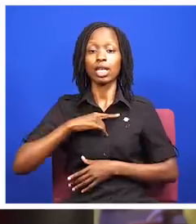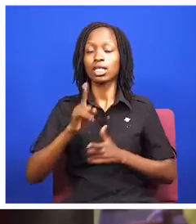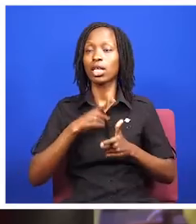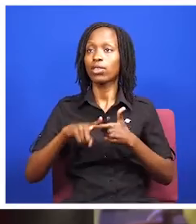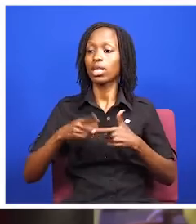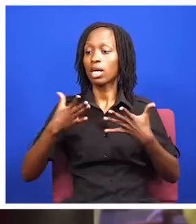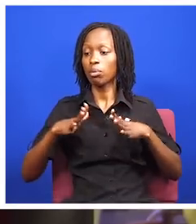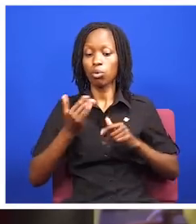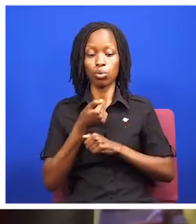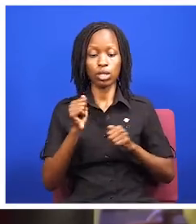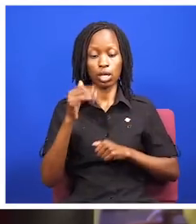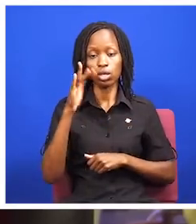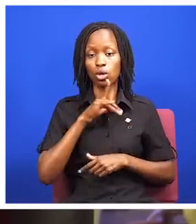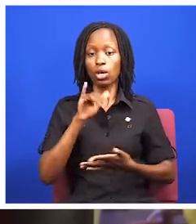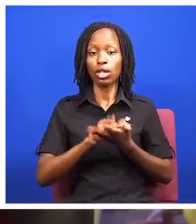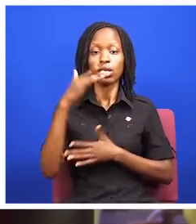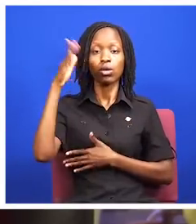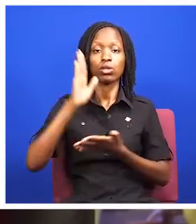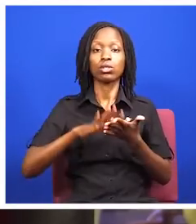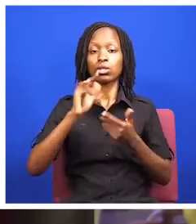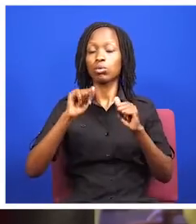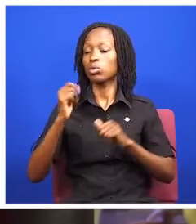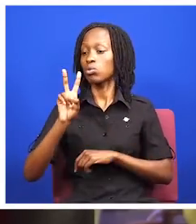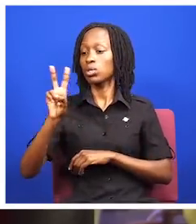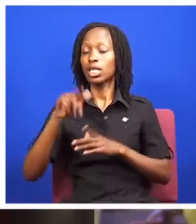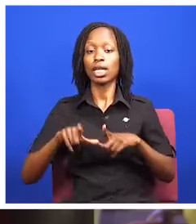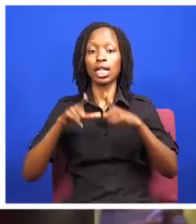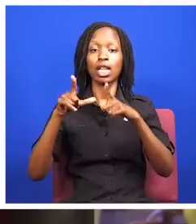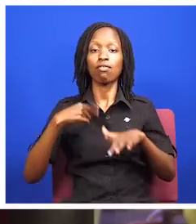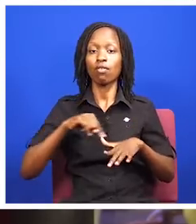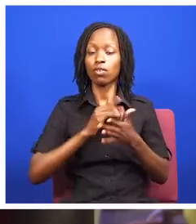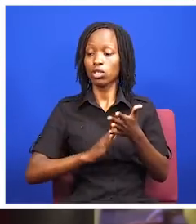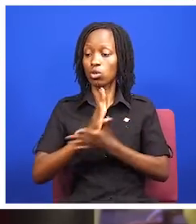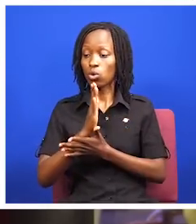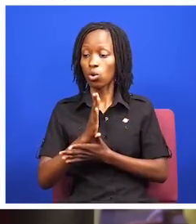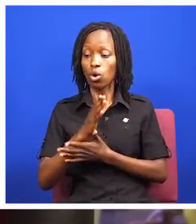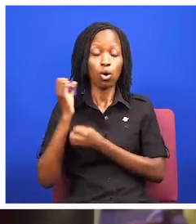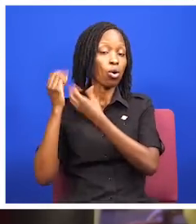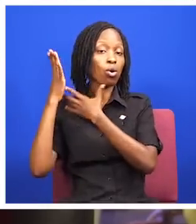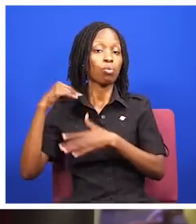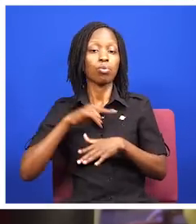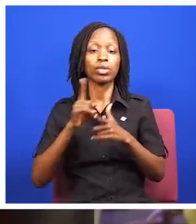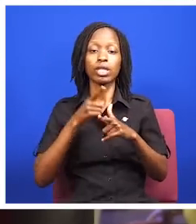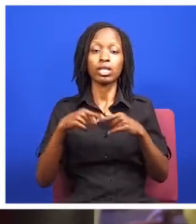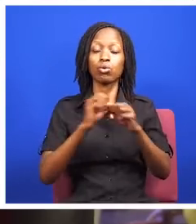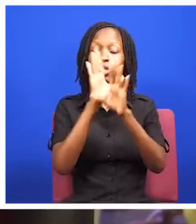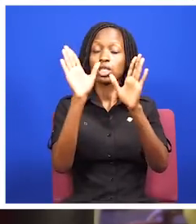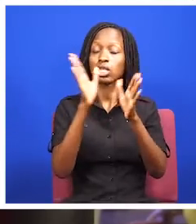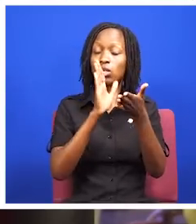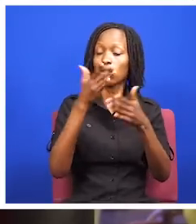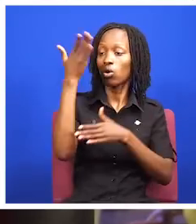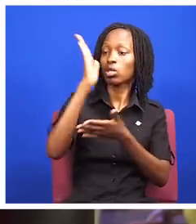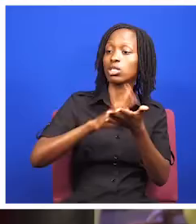to Jesus so that God's glory can be seen in their lives soon. Through our obedience, we radiate God's glory to